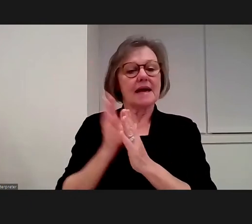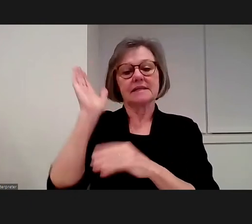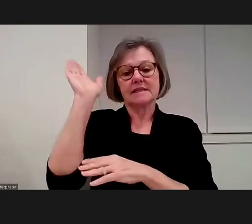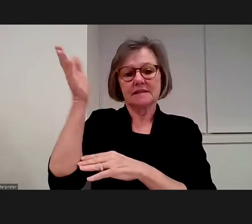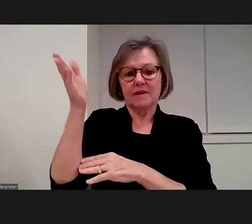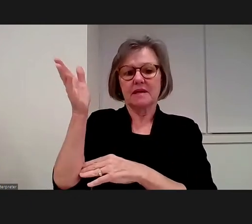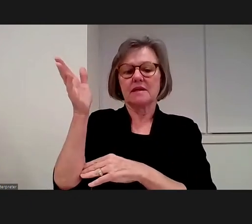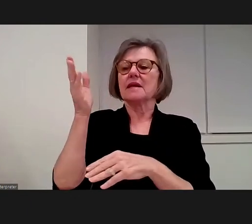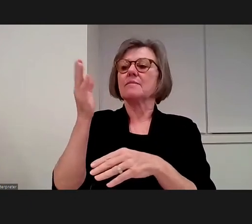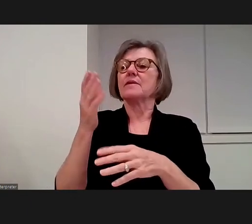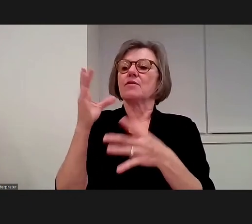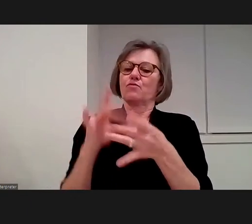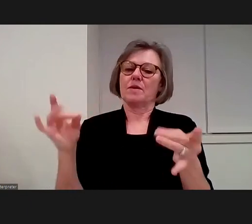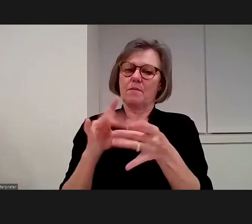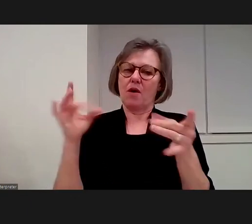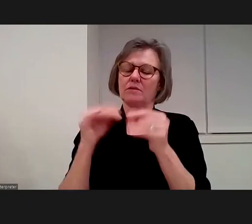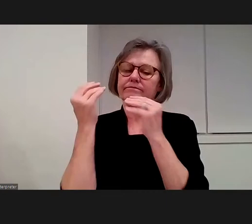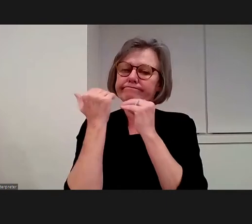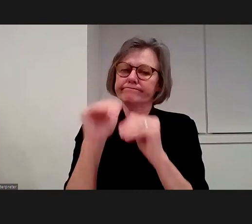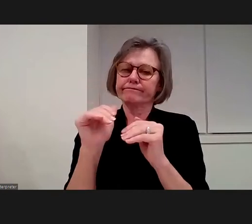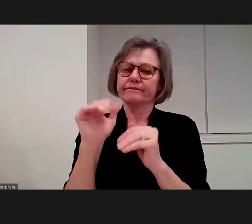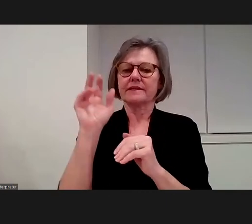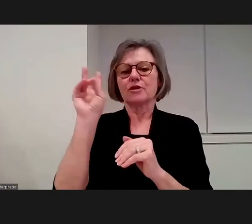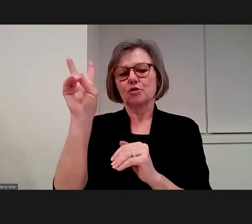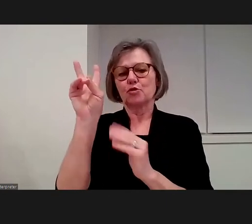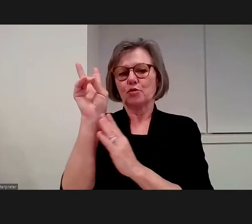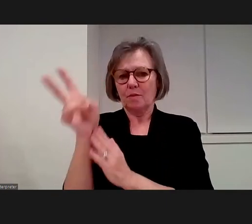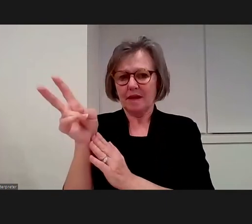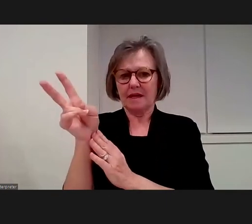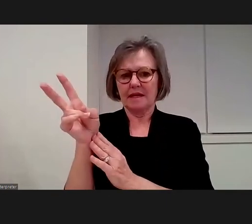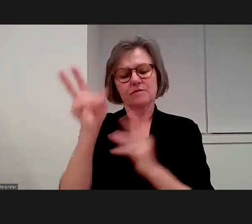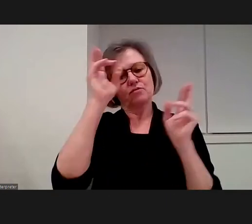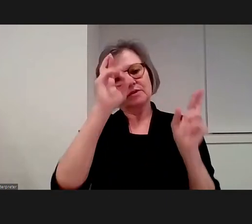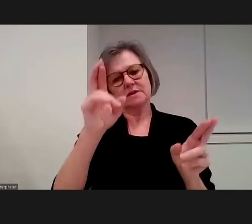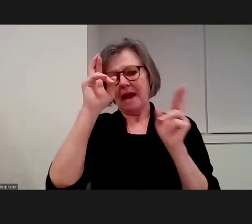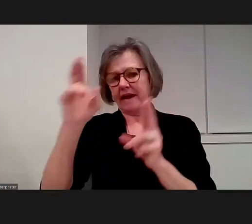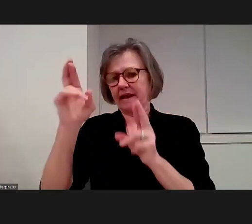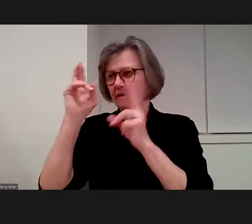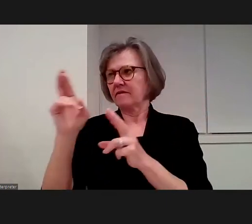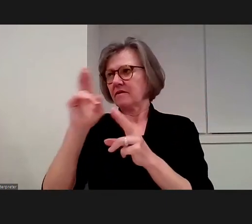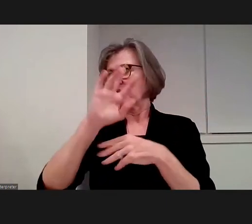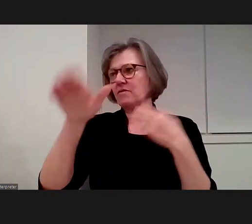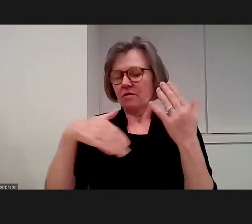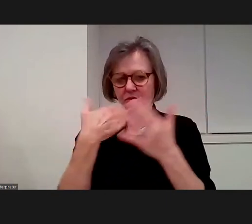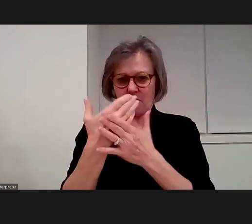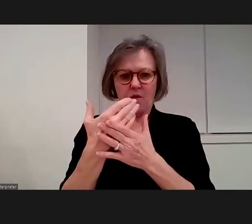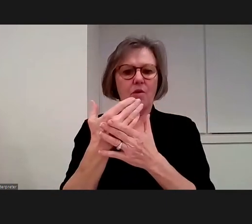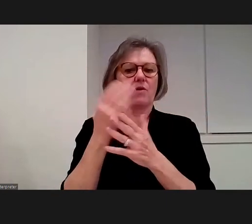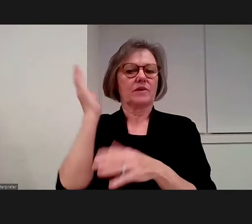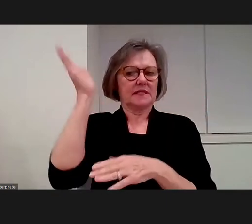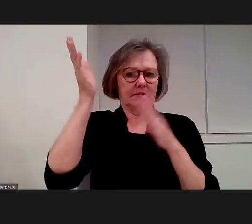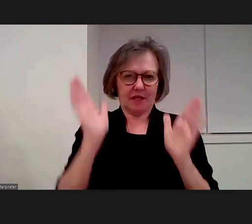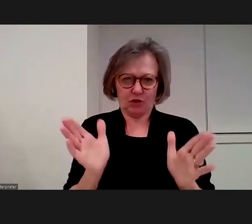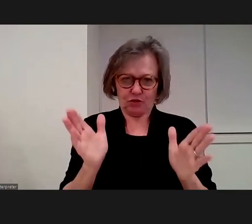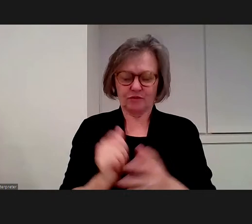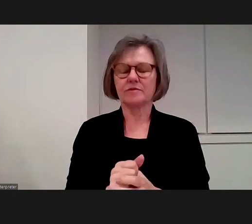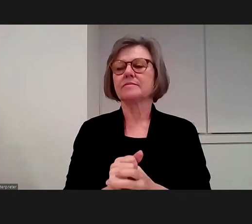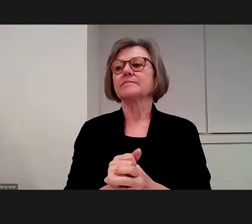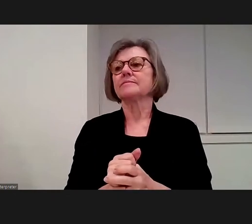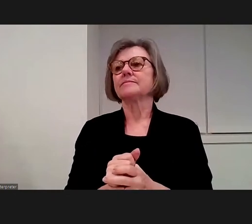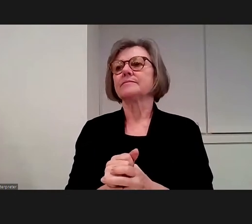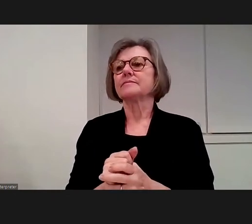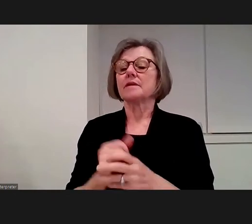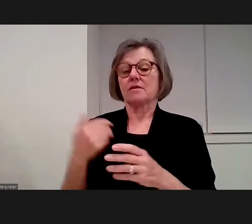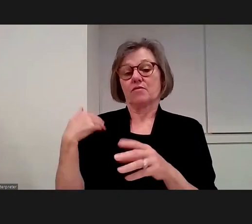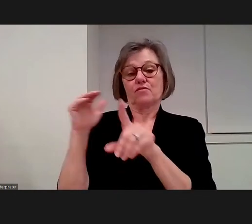keep their remarks to the 2-minute time frame out of respect for all other speakers. As